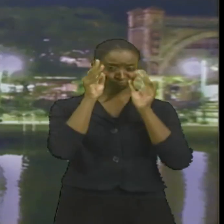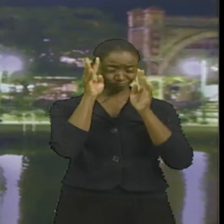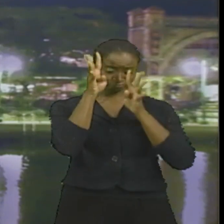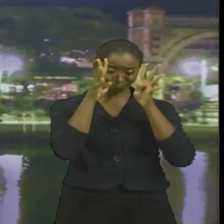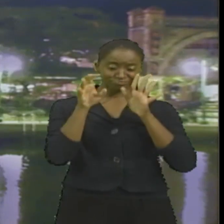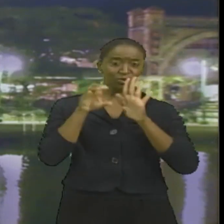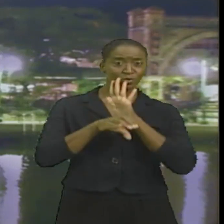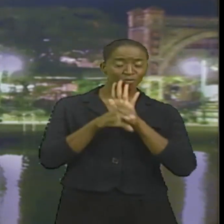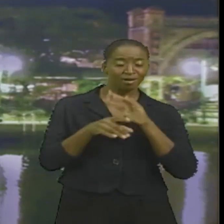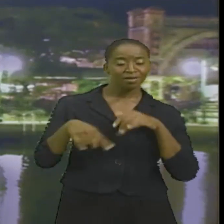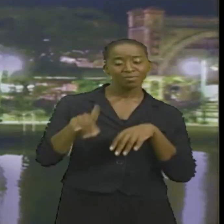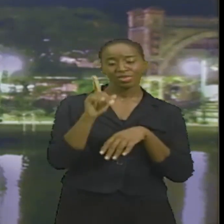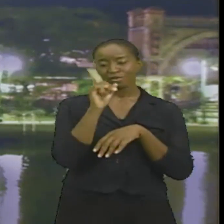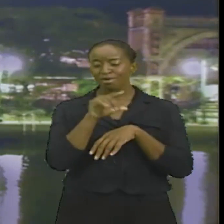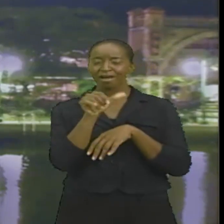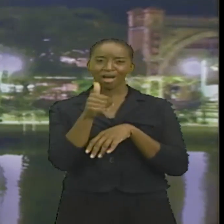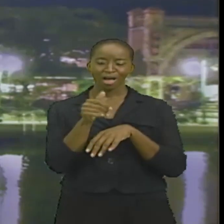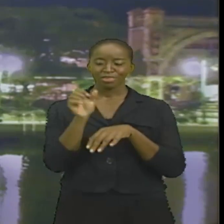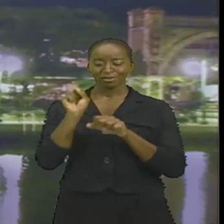and disease-carrying vectors.